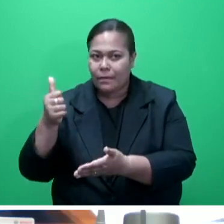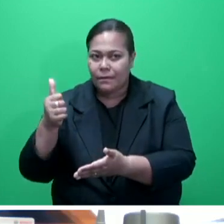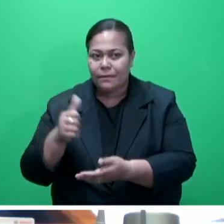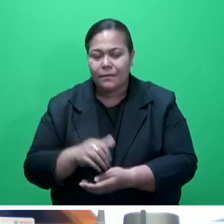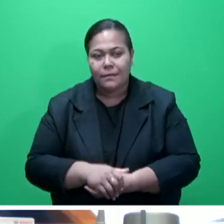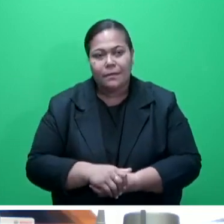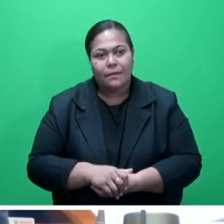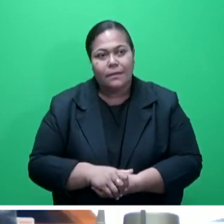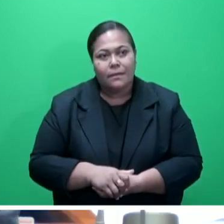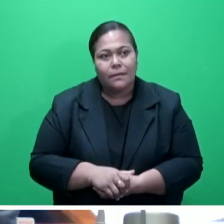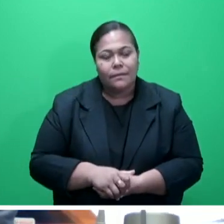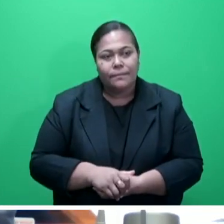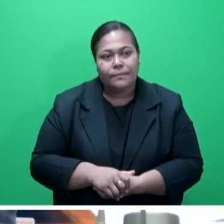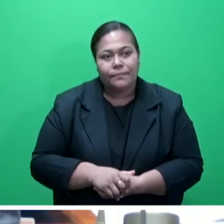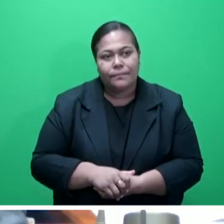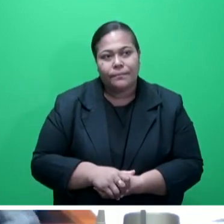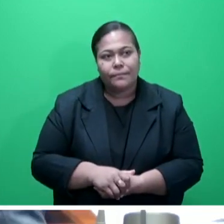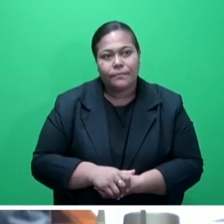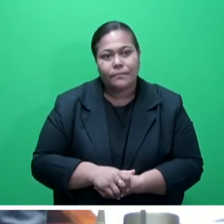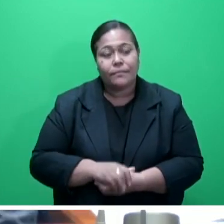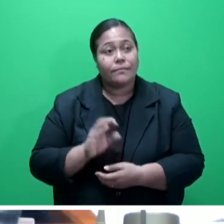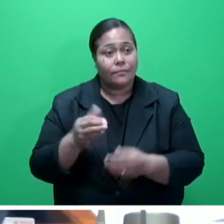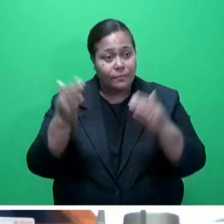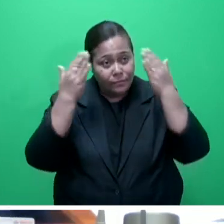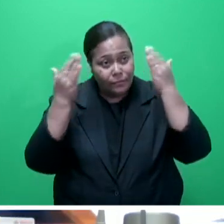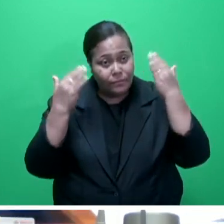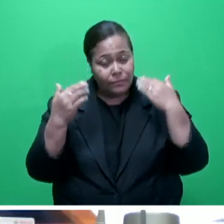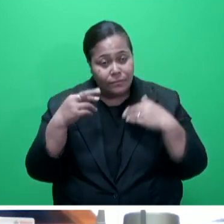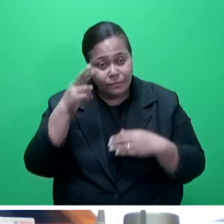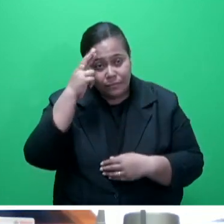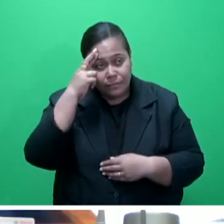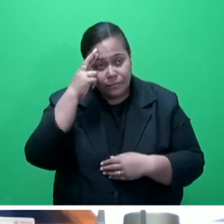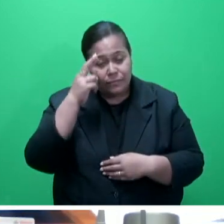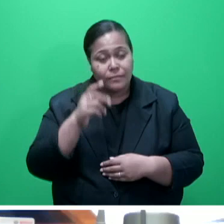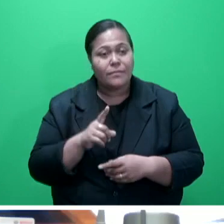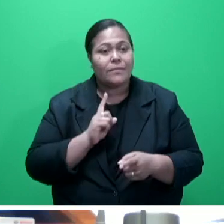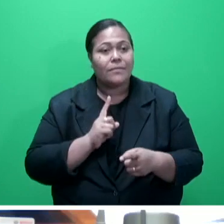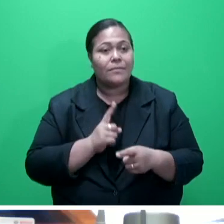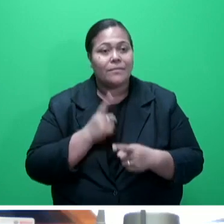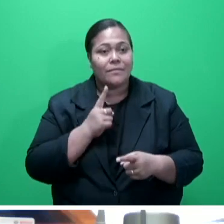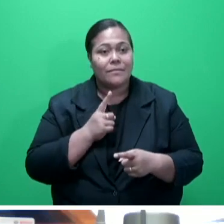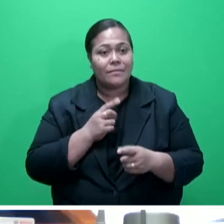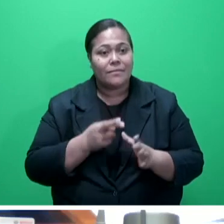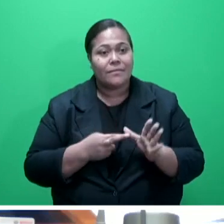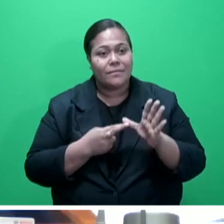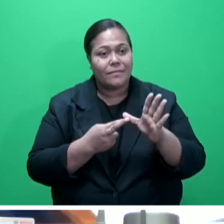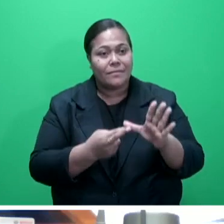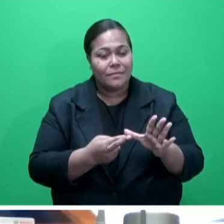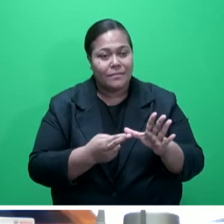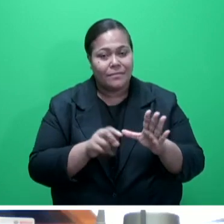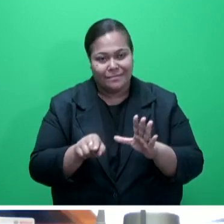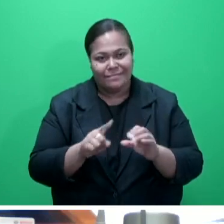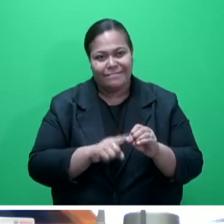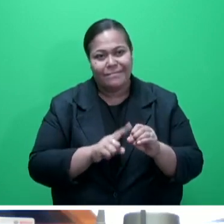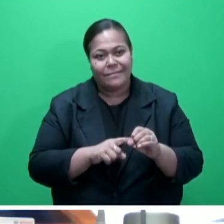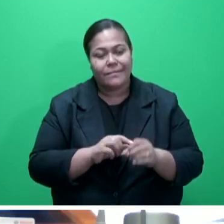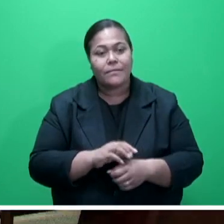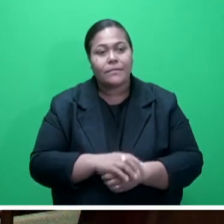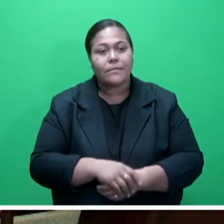gentlemen, Honourable Speaker, sir, that's just a quick response in respect of the question. Thank you.